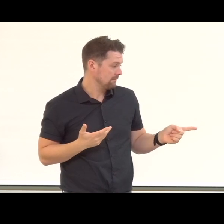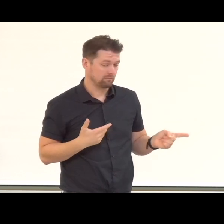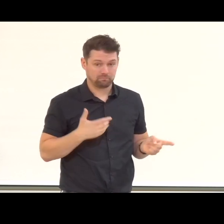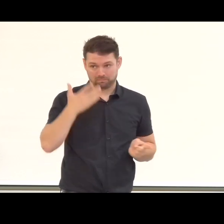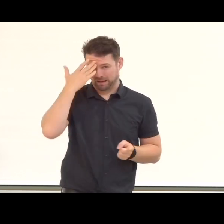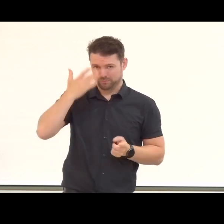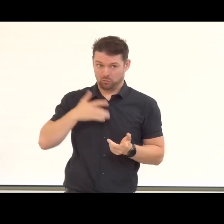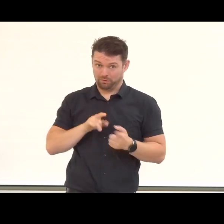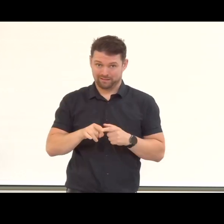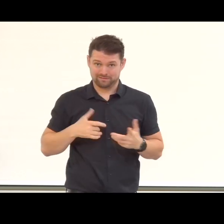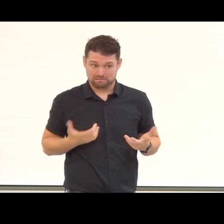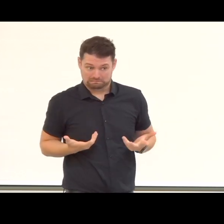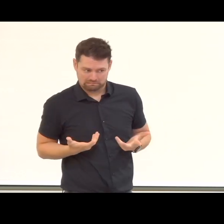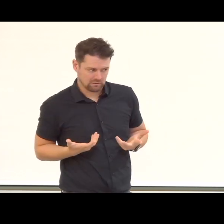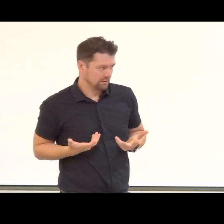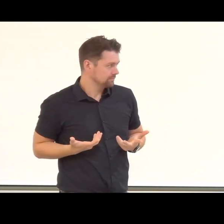but